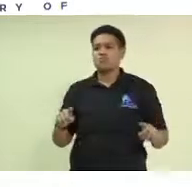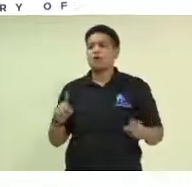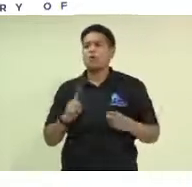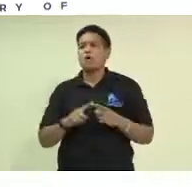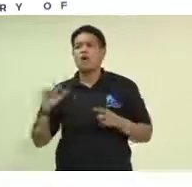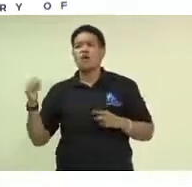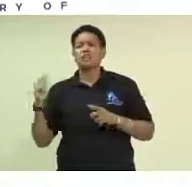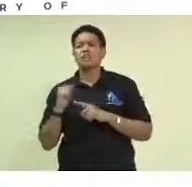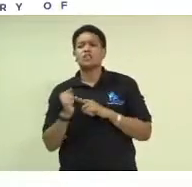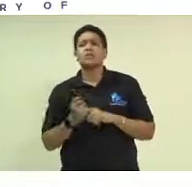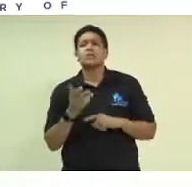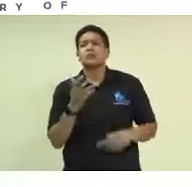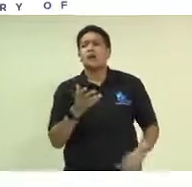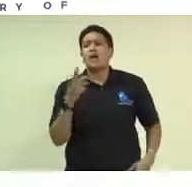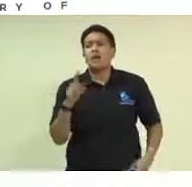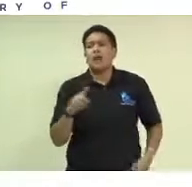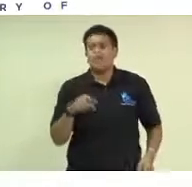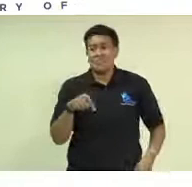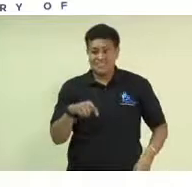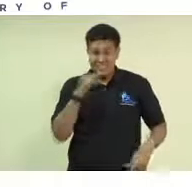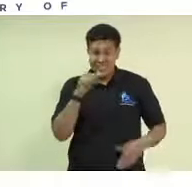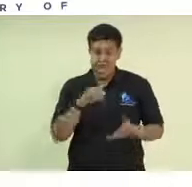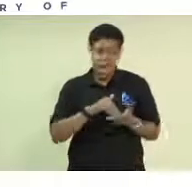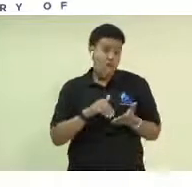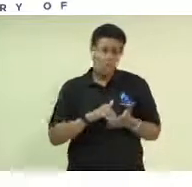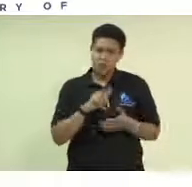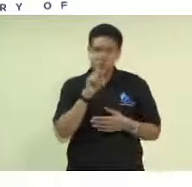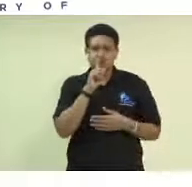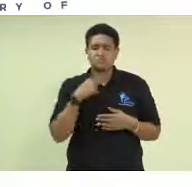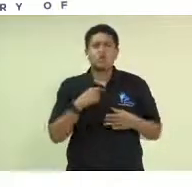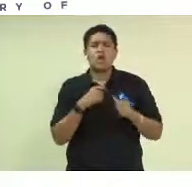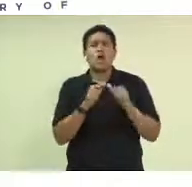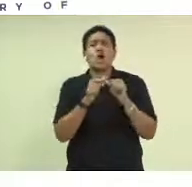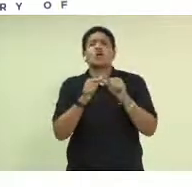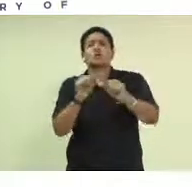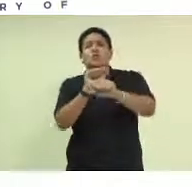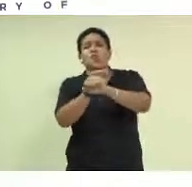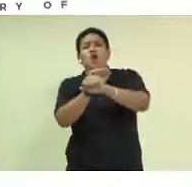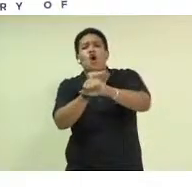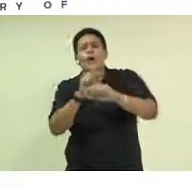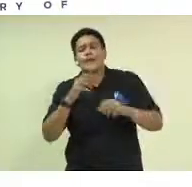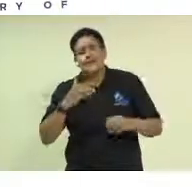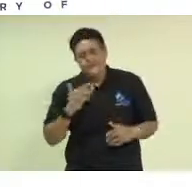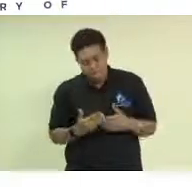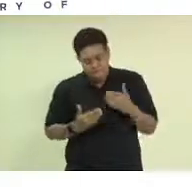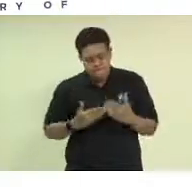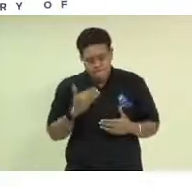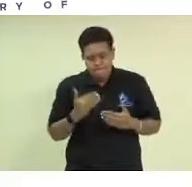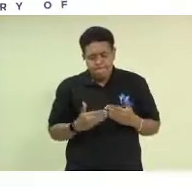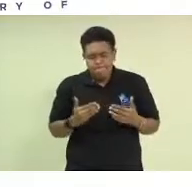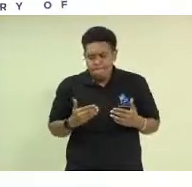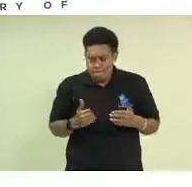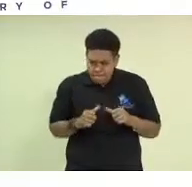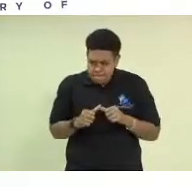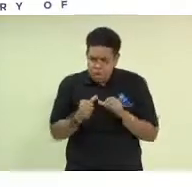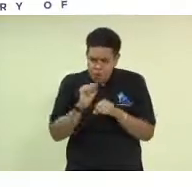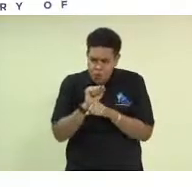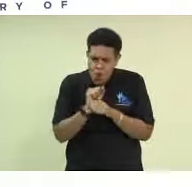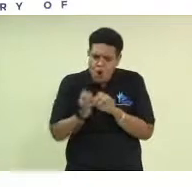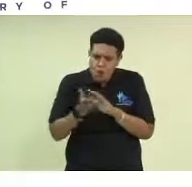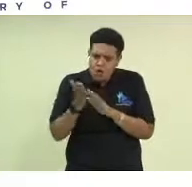other circumstances. This is not an excuse. We continue to work diligently and will continue to